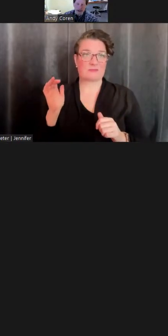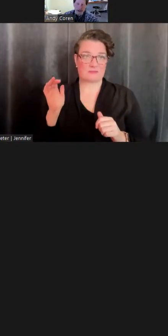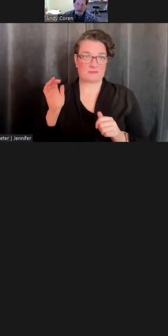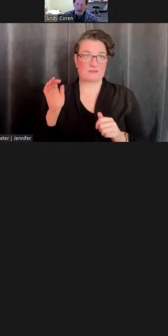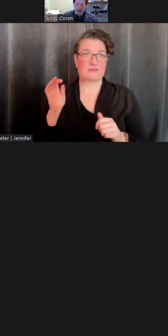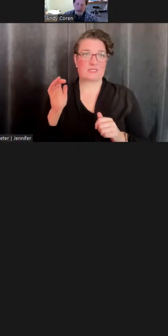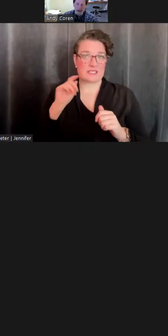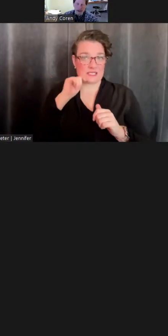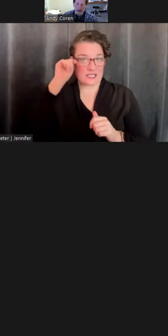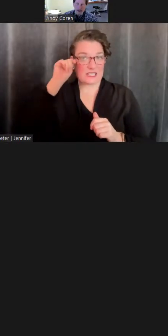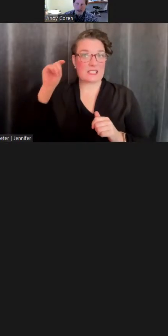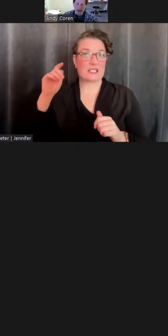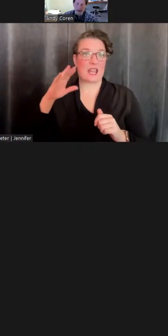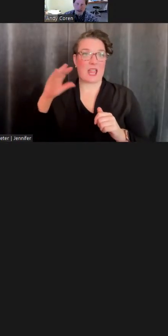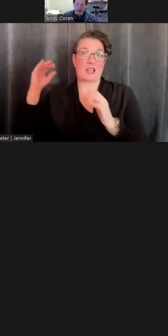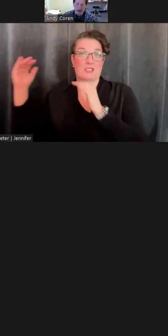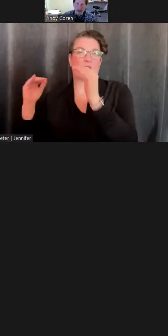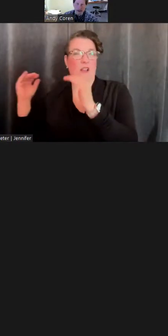adult vaccines.